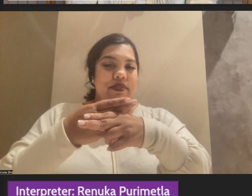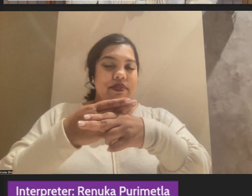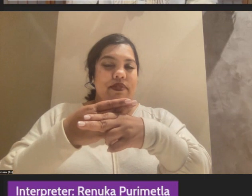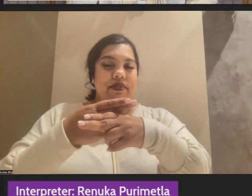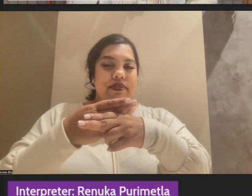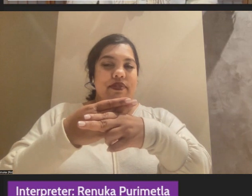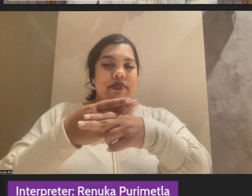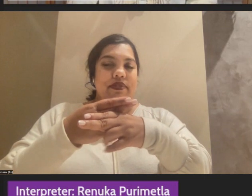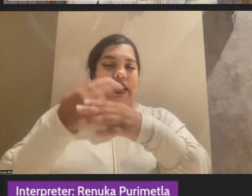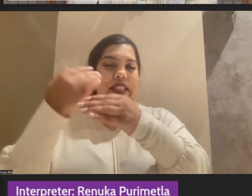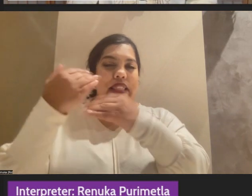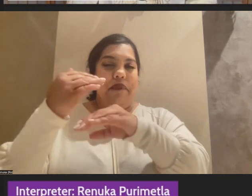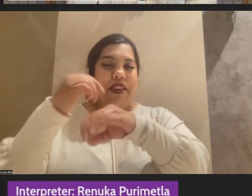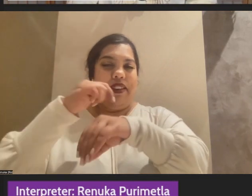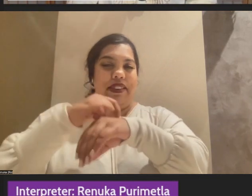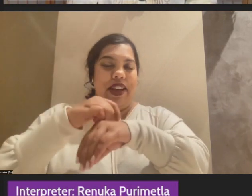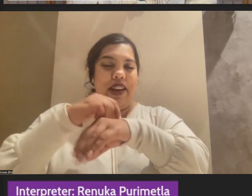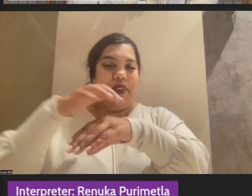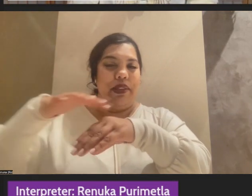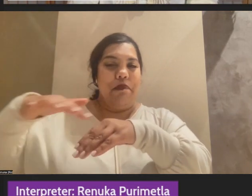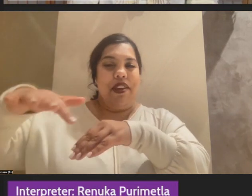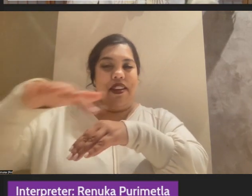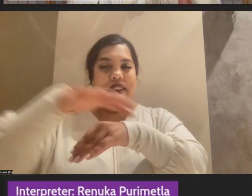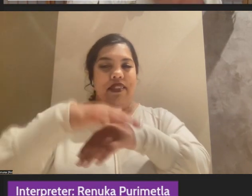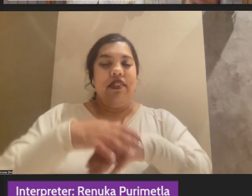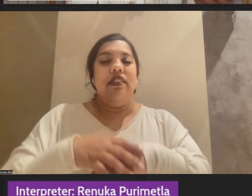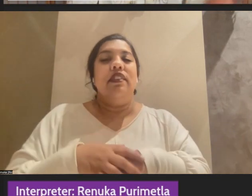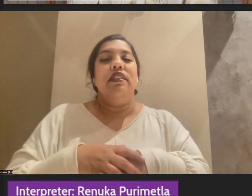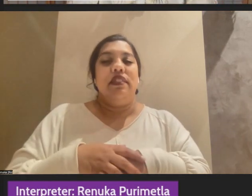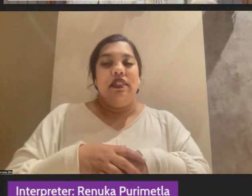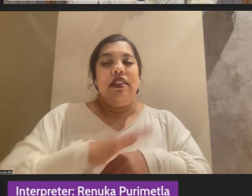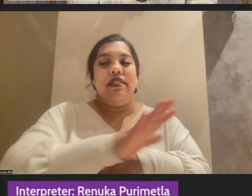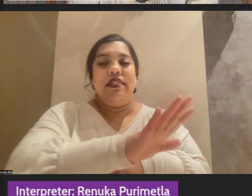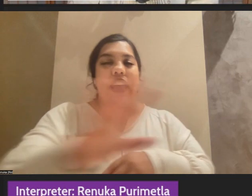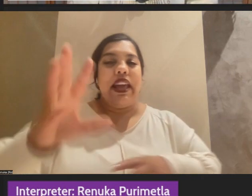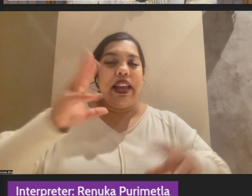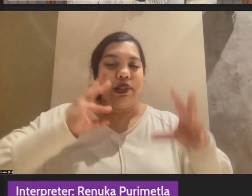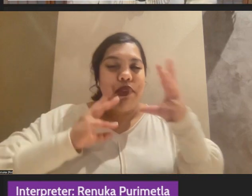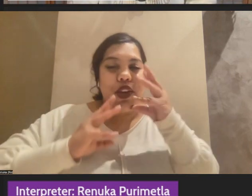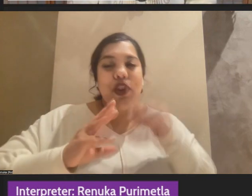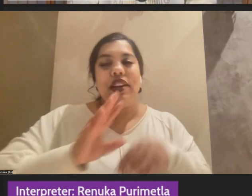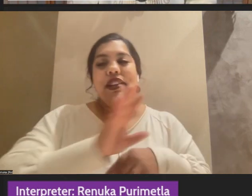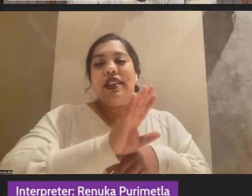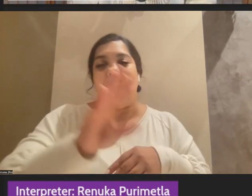something separated from the rest, a kind of delusion of their consciousness.